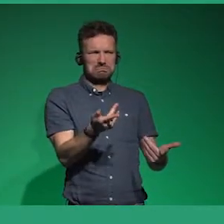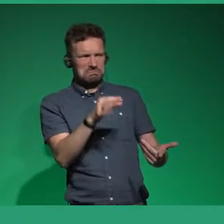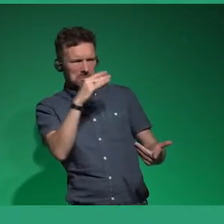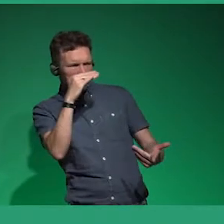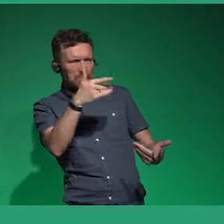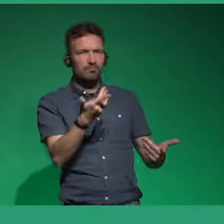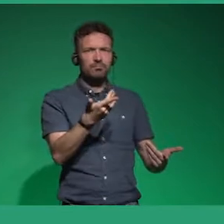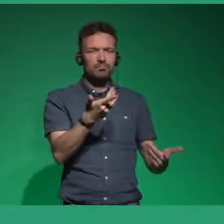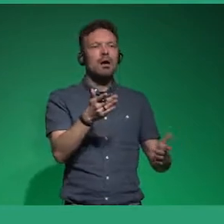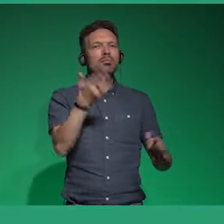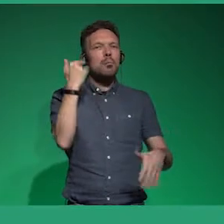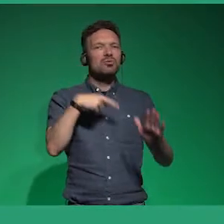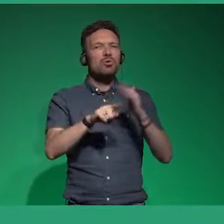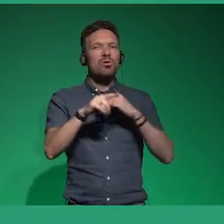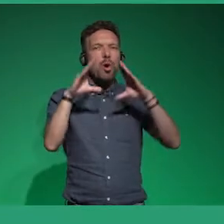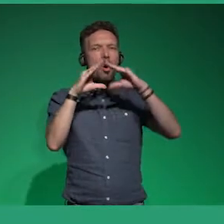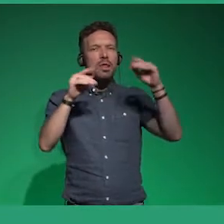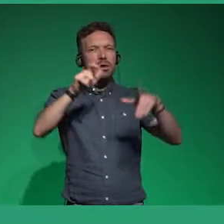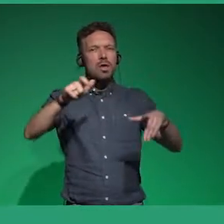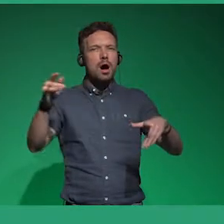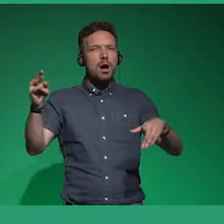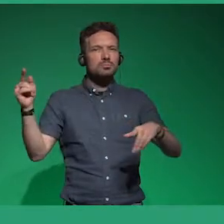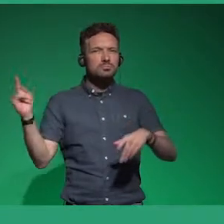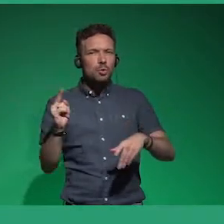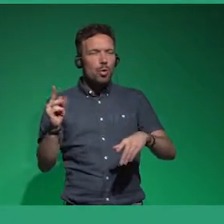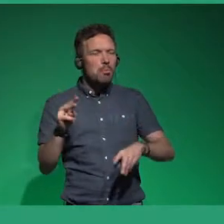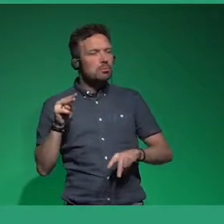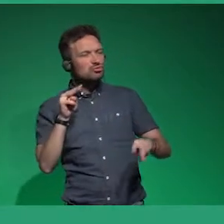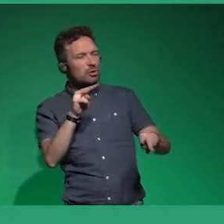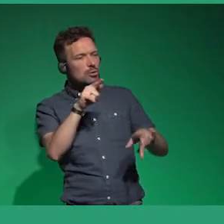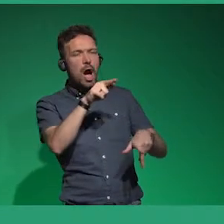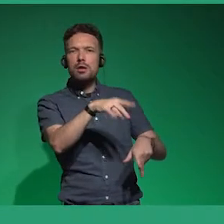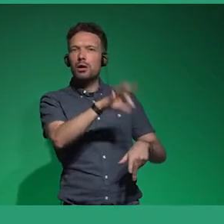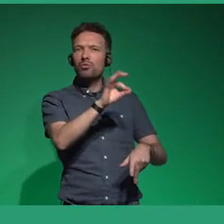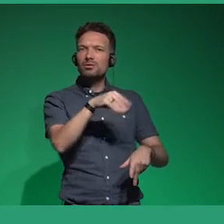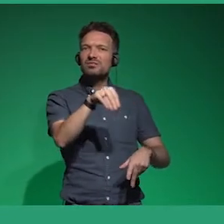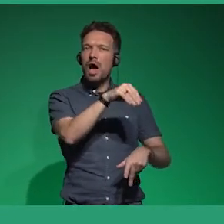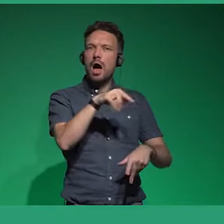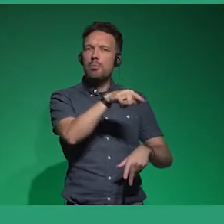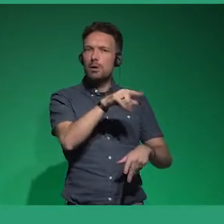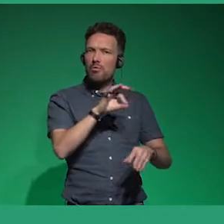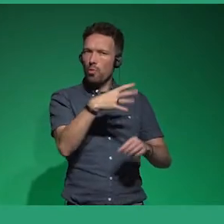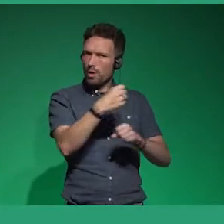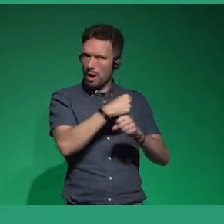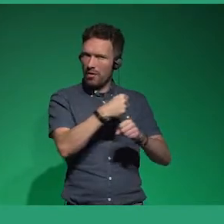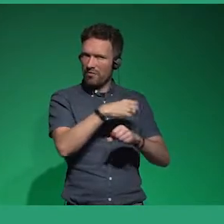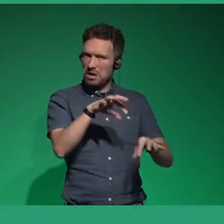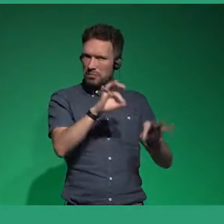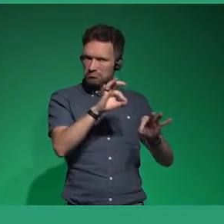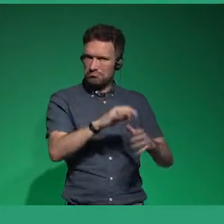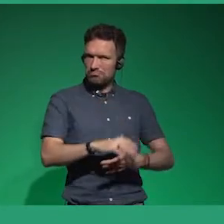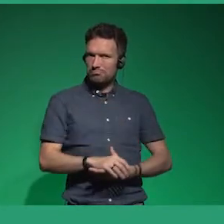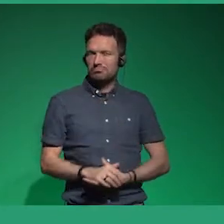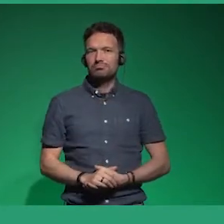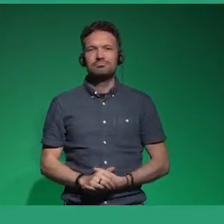yang kita ambil yang asli yang dibawa dari zaman Belanda itu buahnya green bean-nya lebih kecil. Kemudian ada kopi